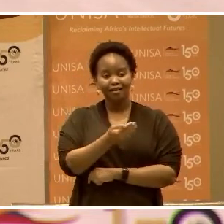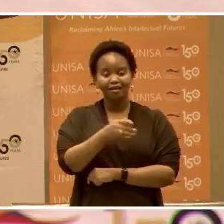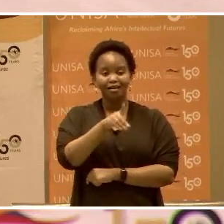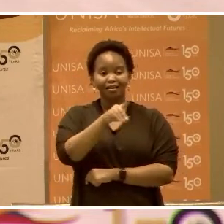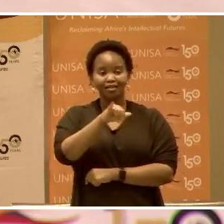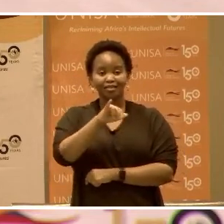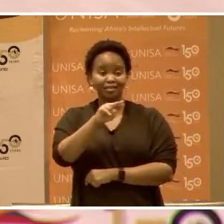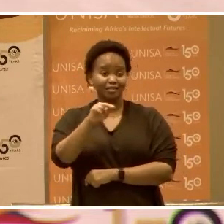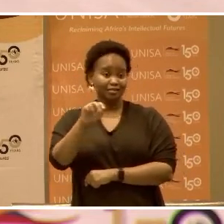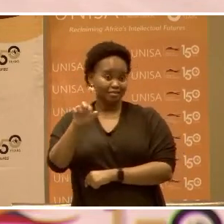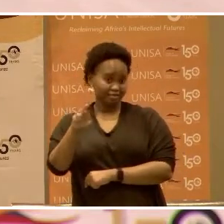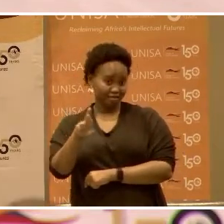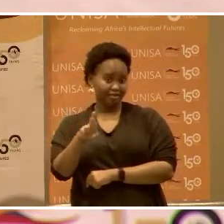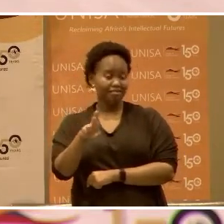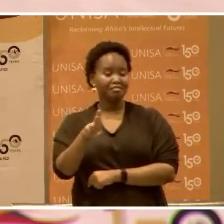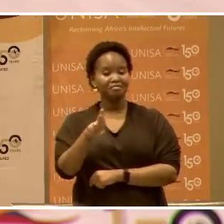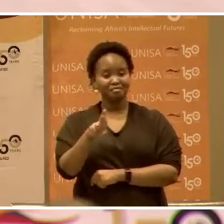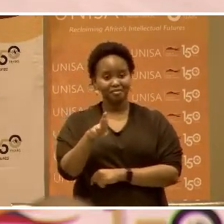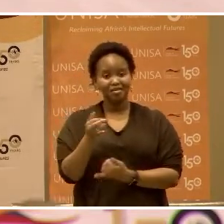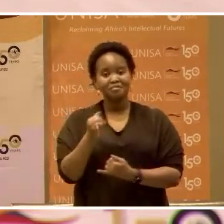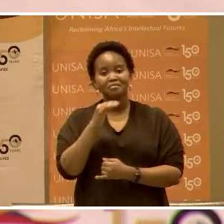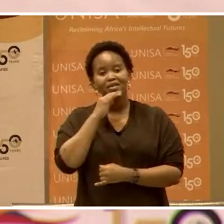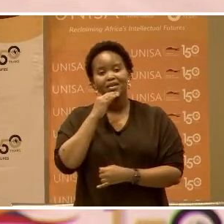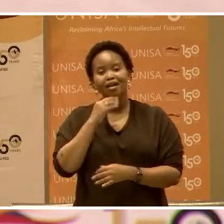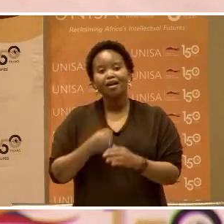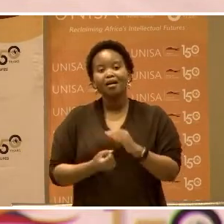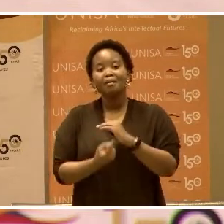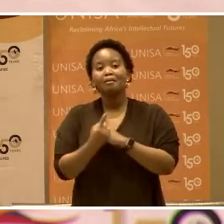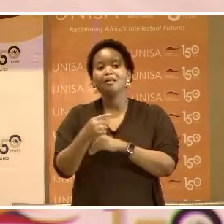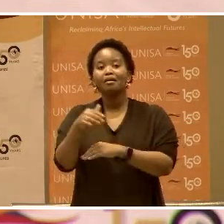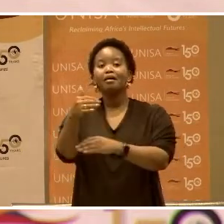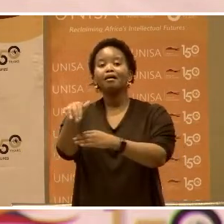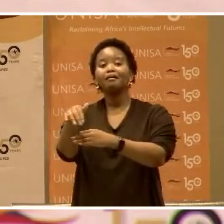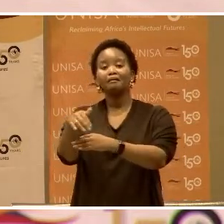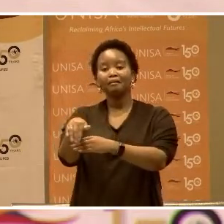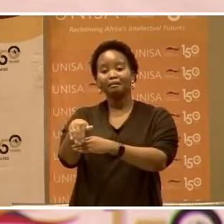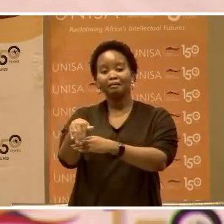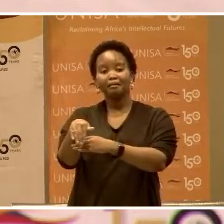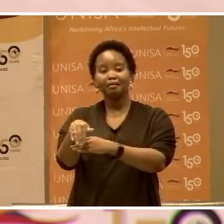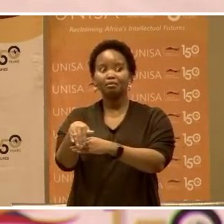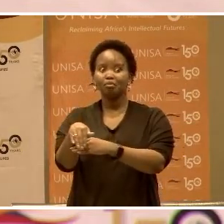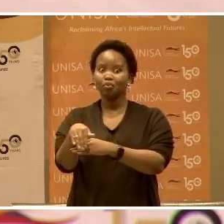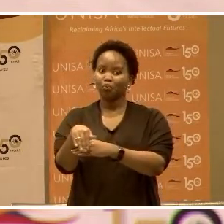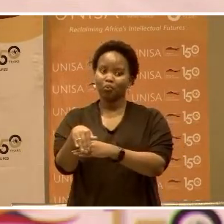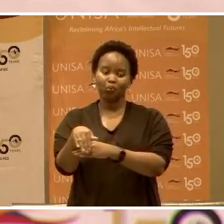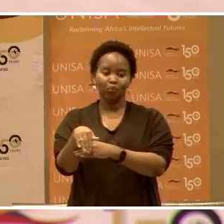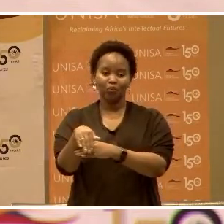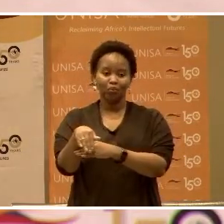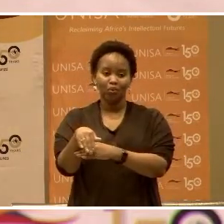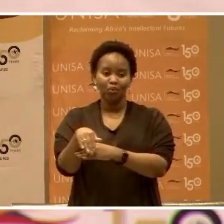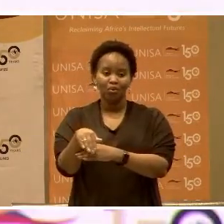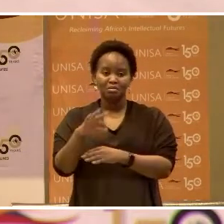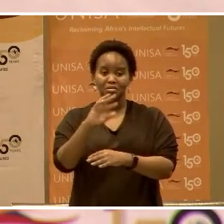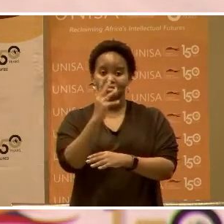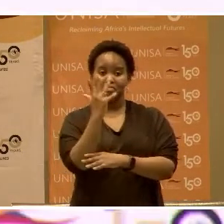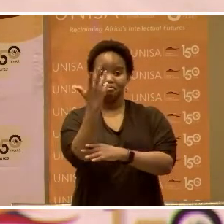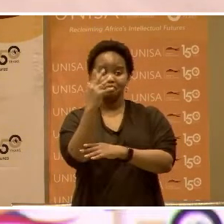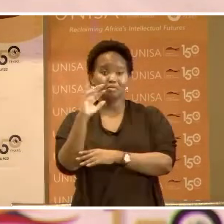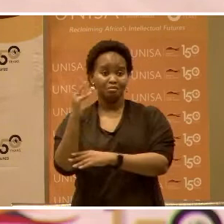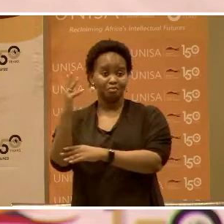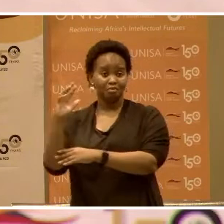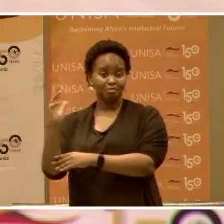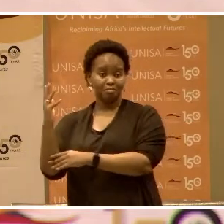the outskirts of this area. It's in the bush, so we have to prepare